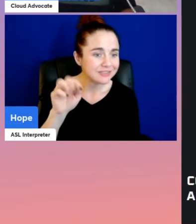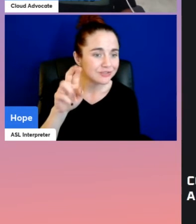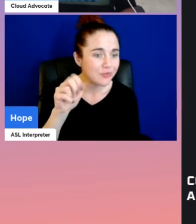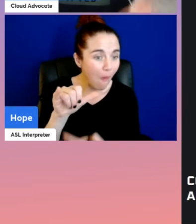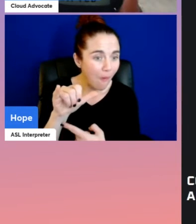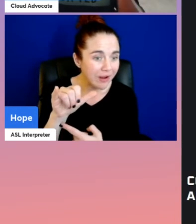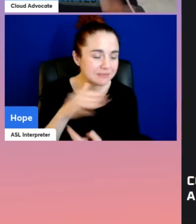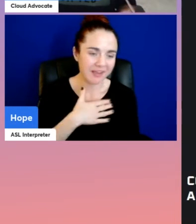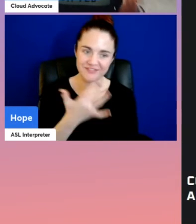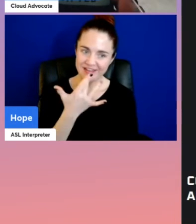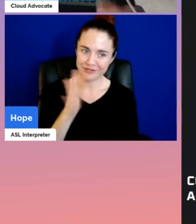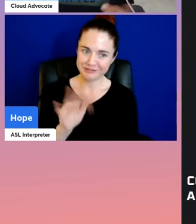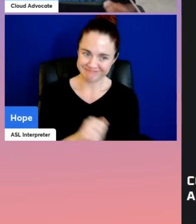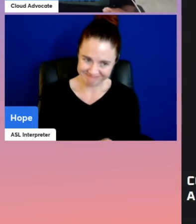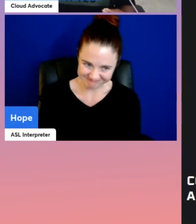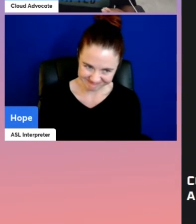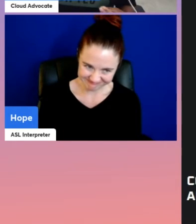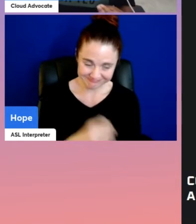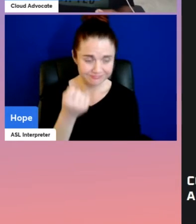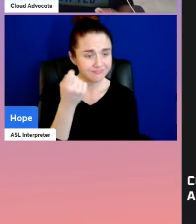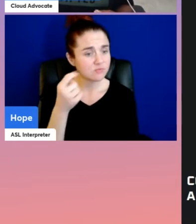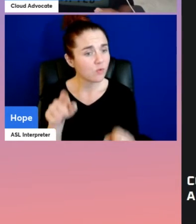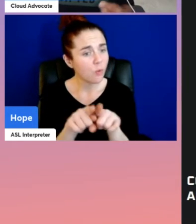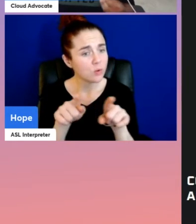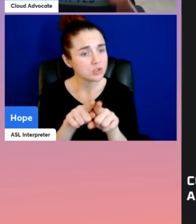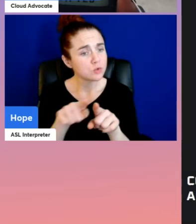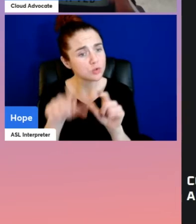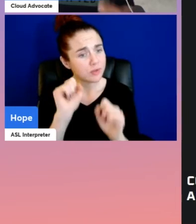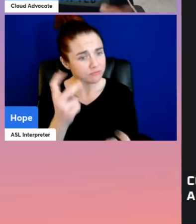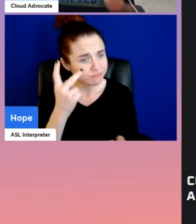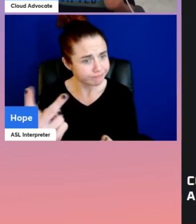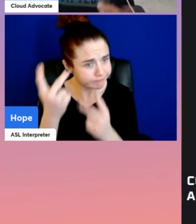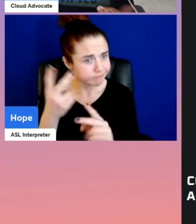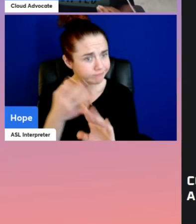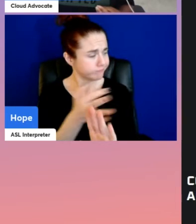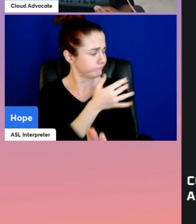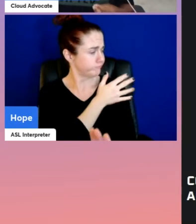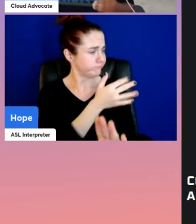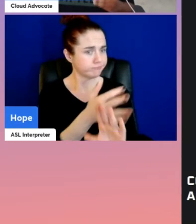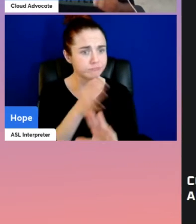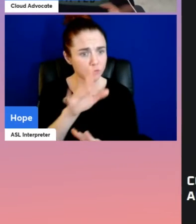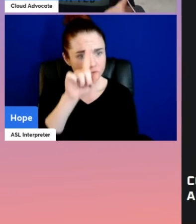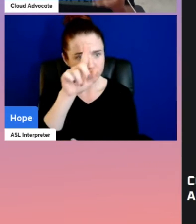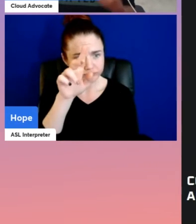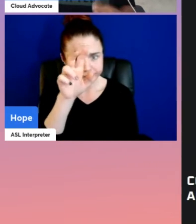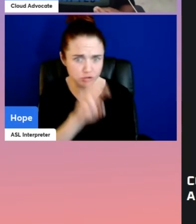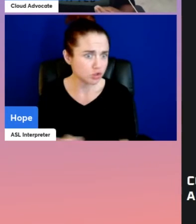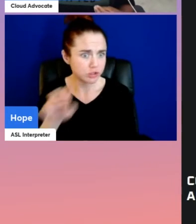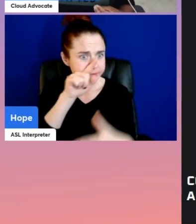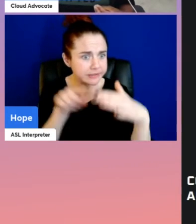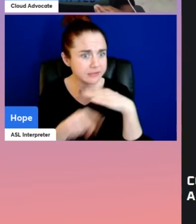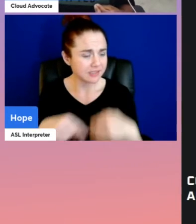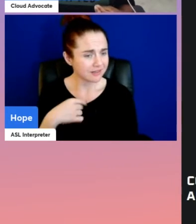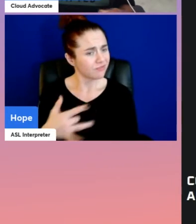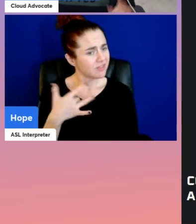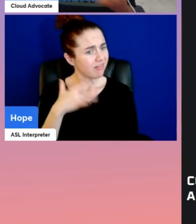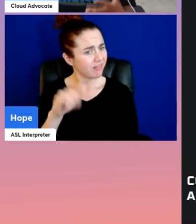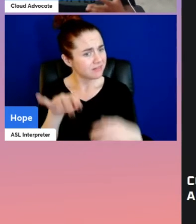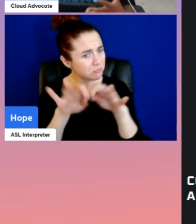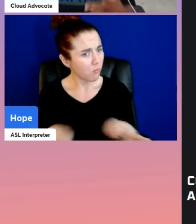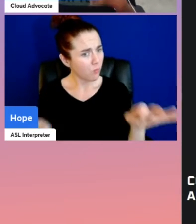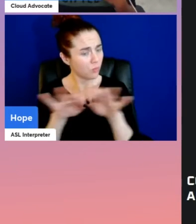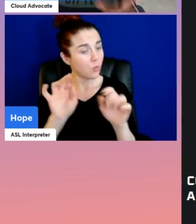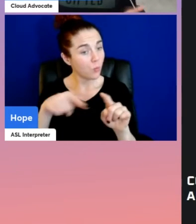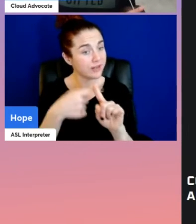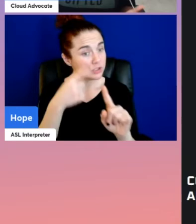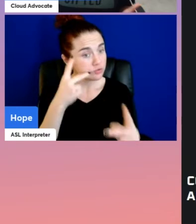But you also get to reflect on your journey. I always feel that that's very important. And when you reflect on it, you look back